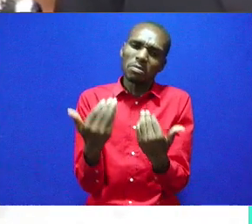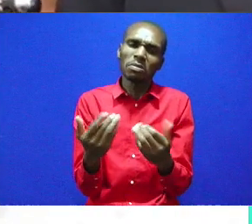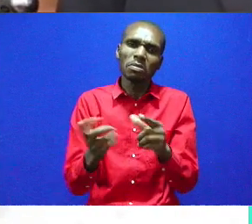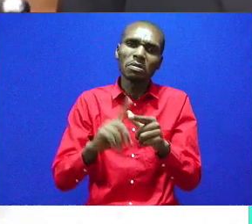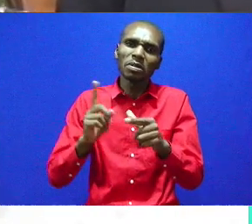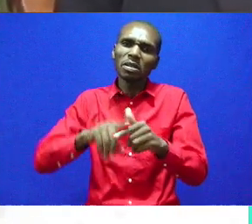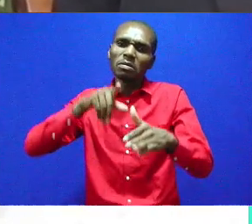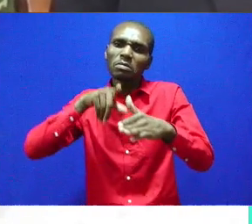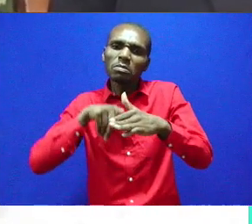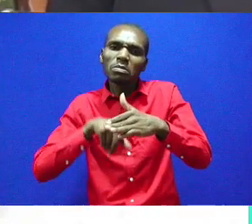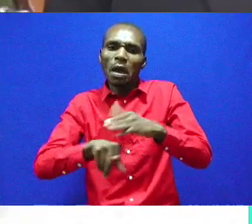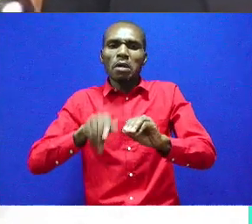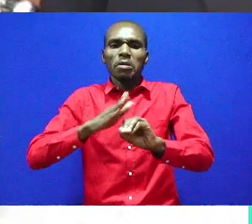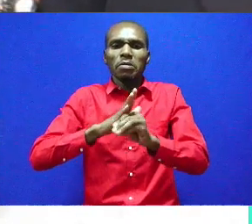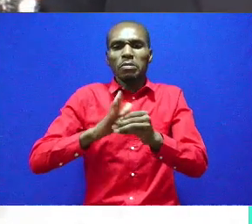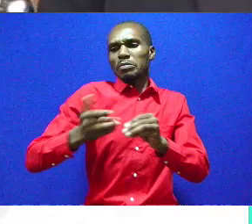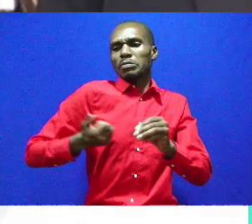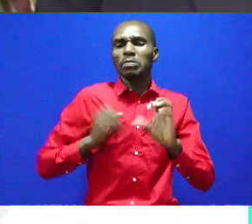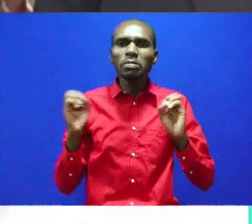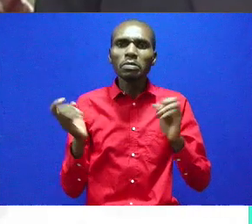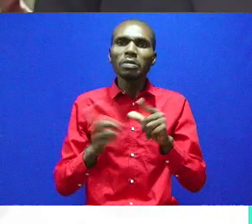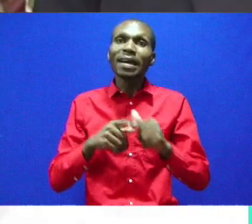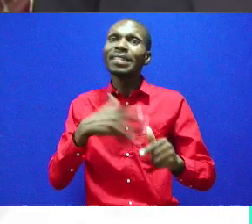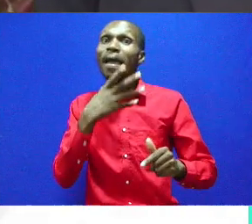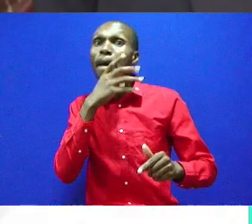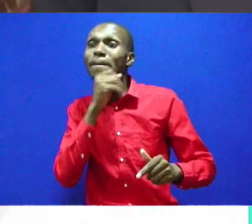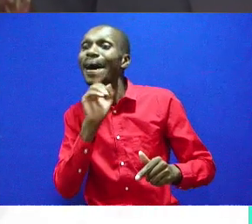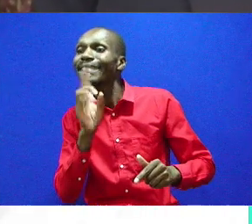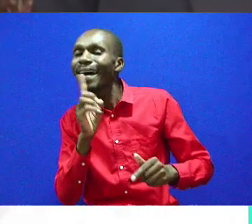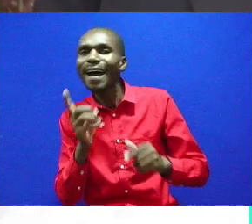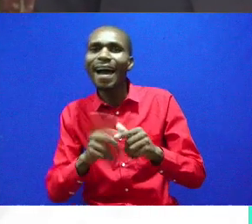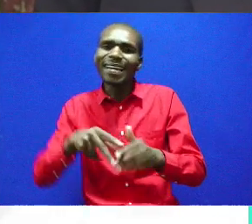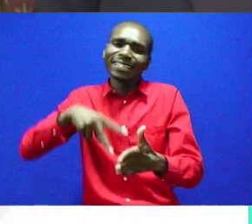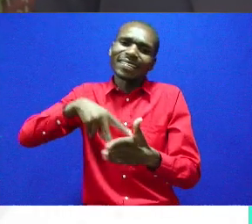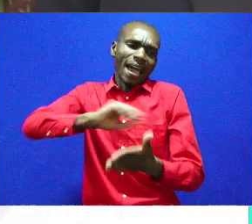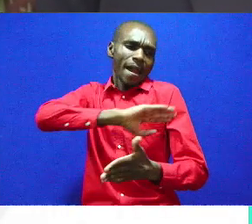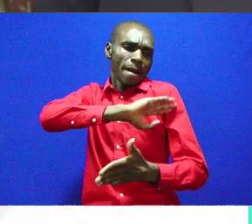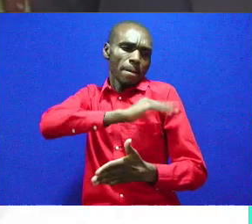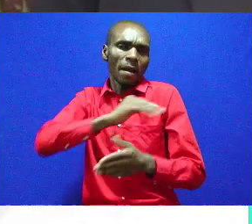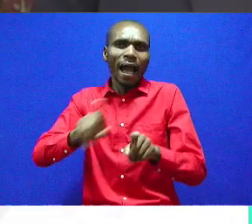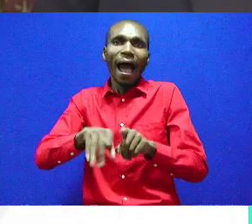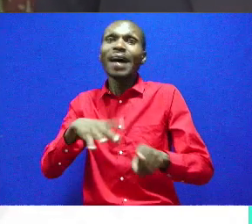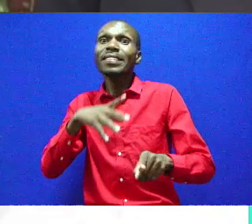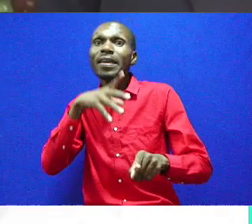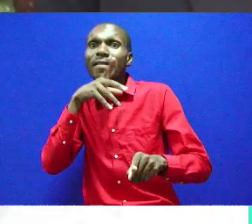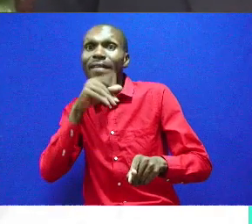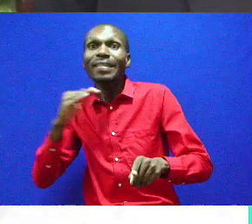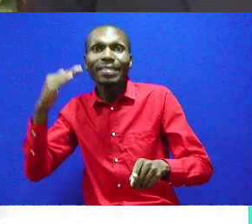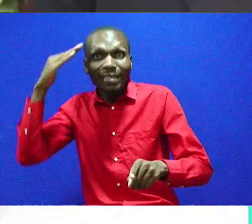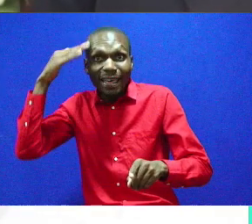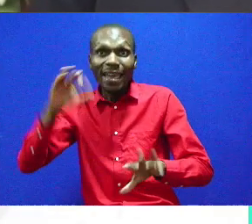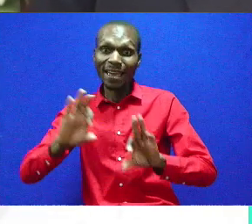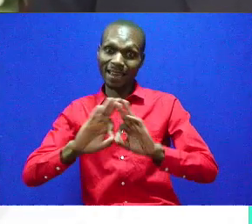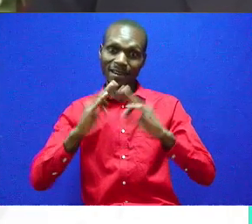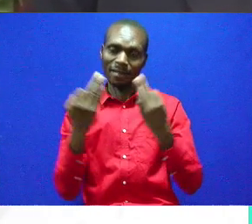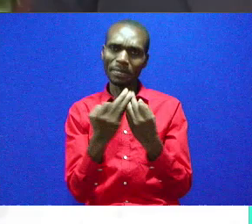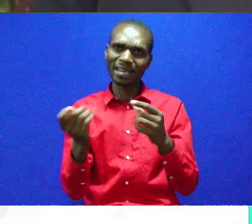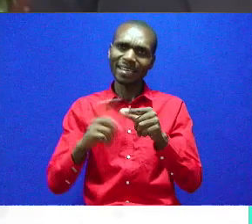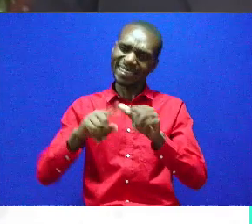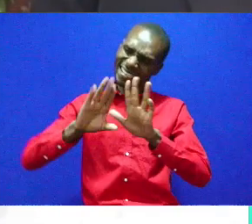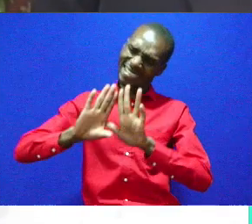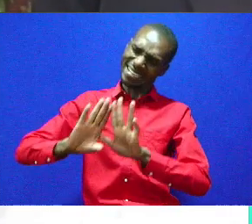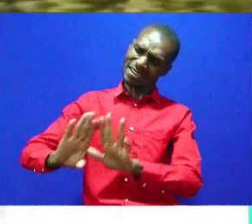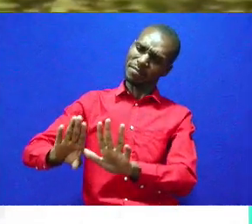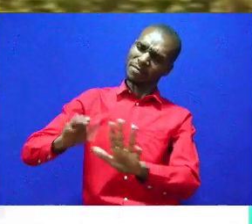gochia kobarukia abagaka tene nango famu muno mugako mutubwe nyomba kano kwaruki kwa